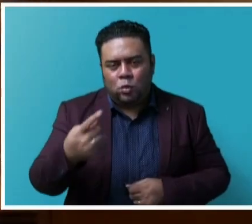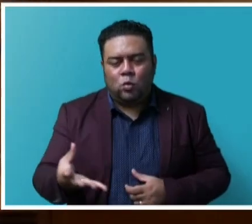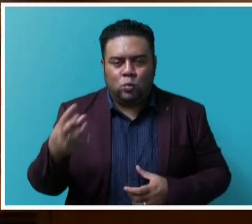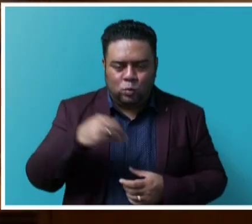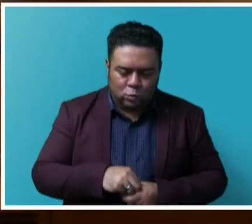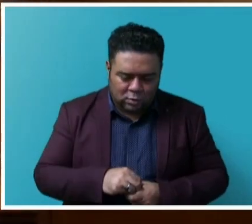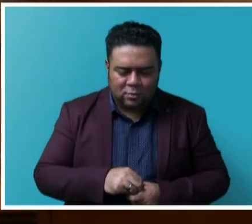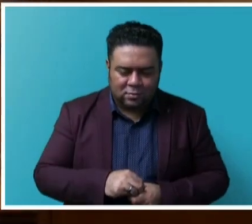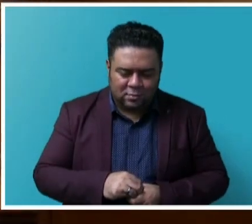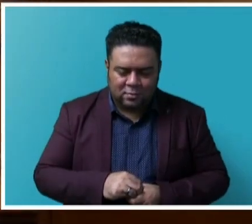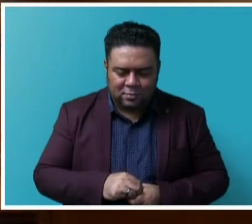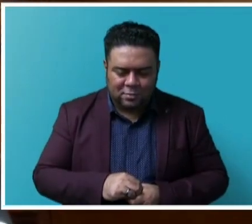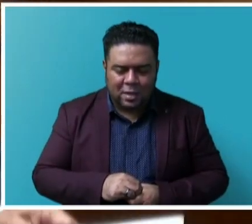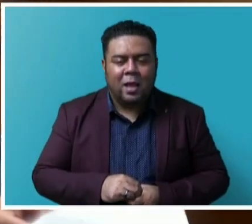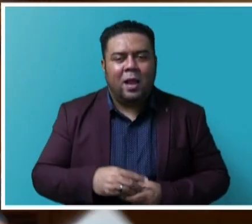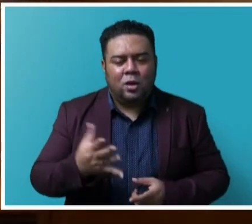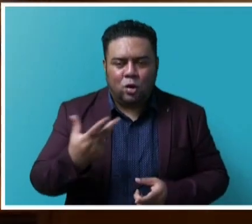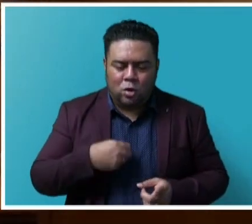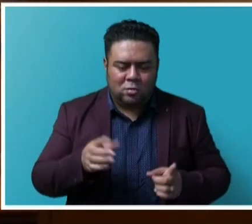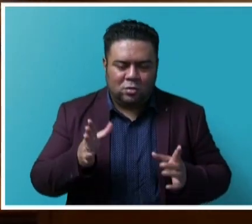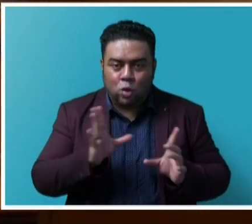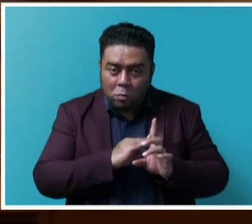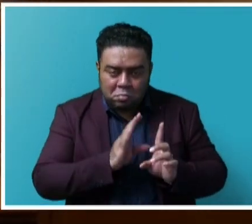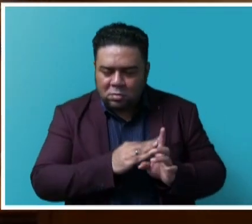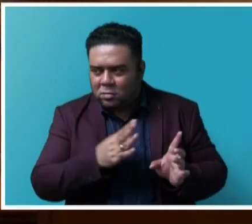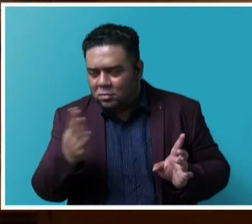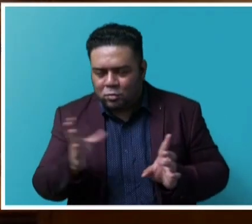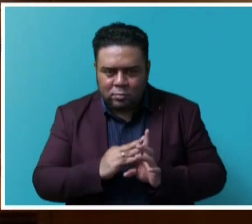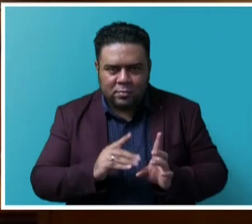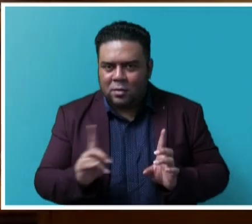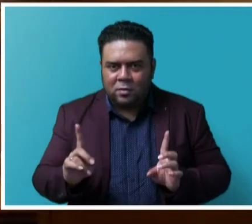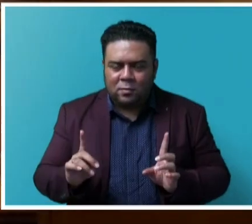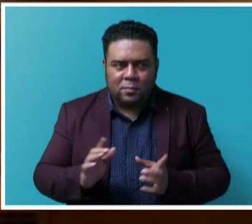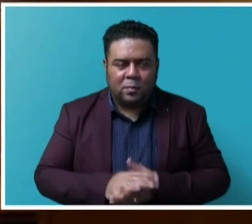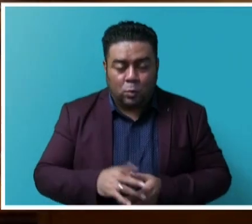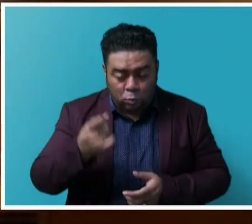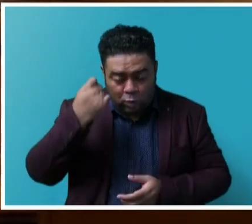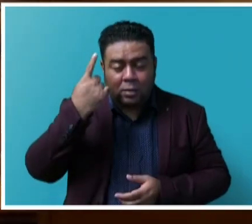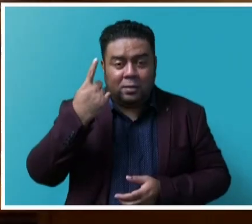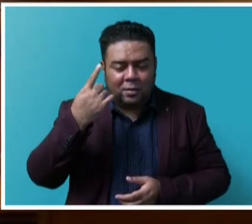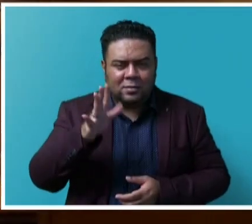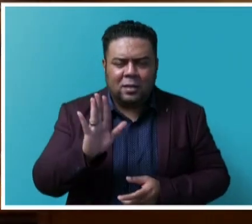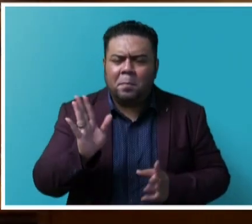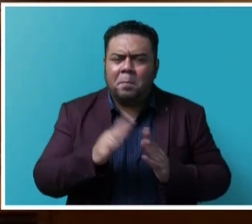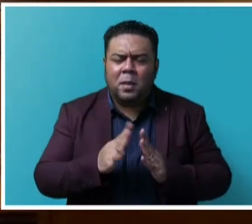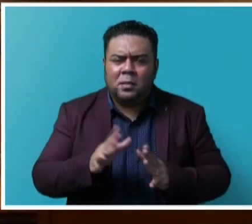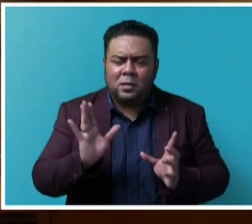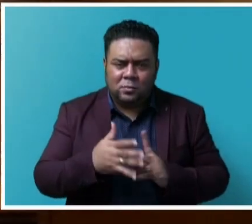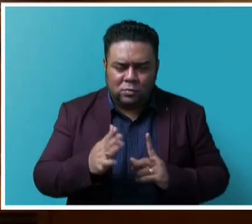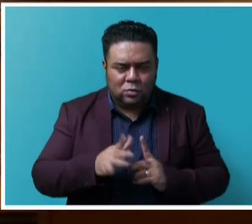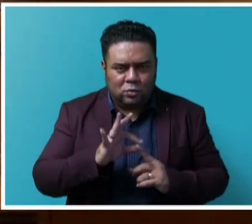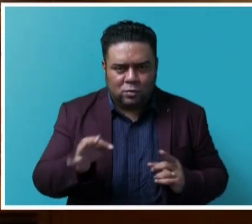inclusivity rather than assimilation. We recognize that multiculturalism does not